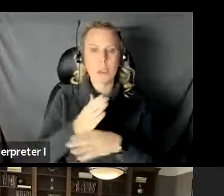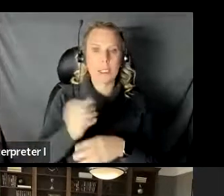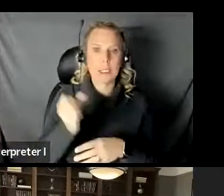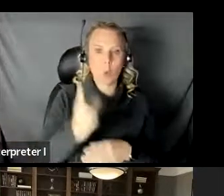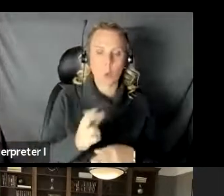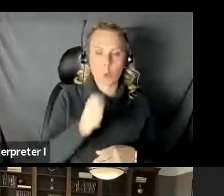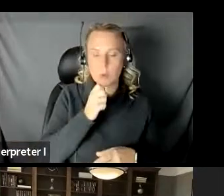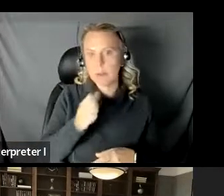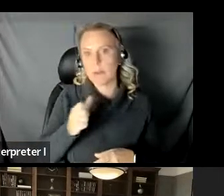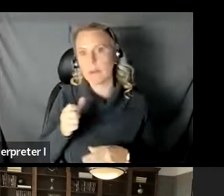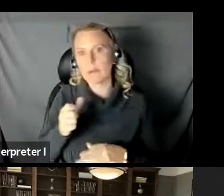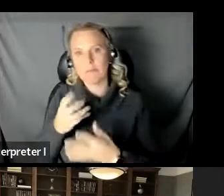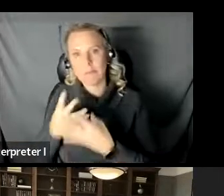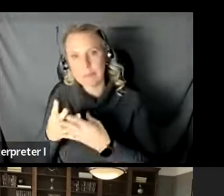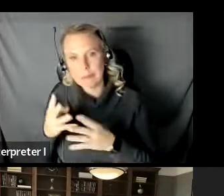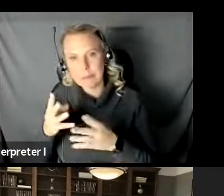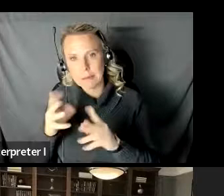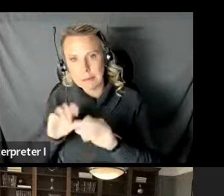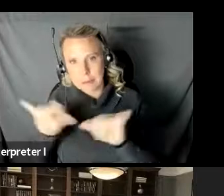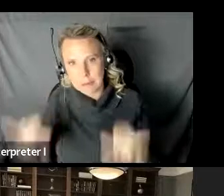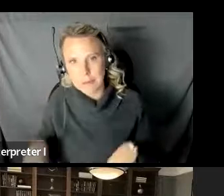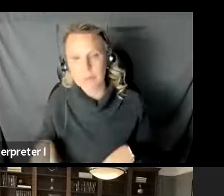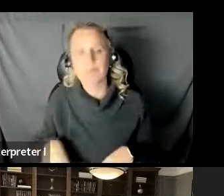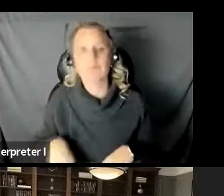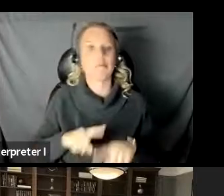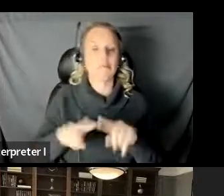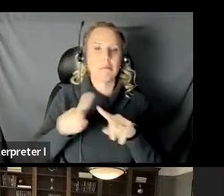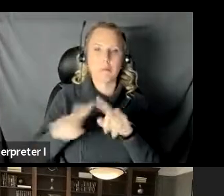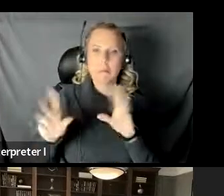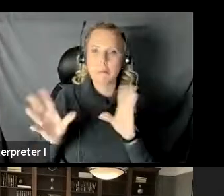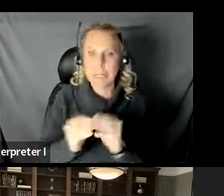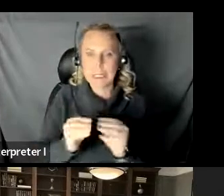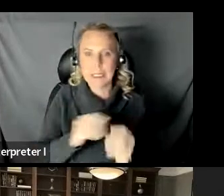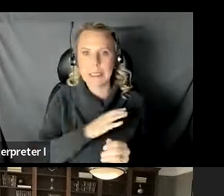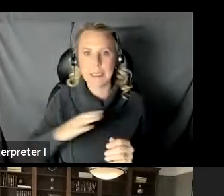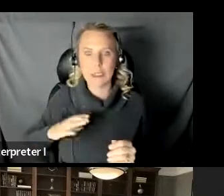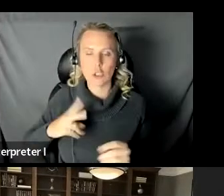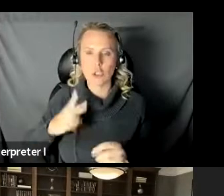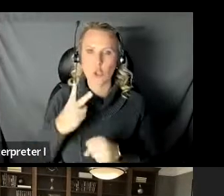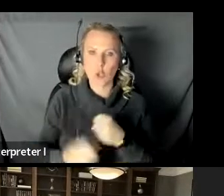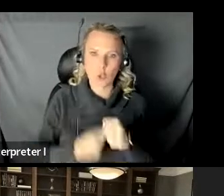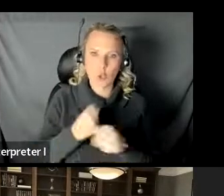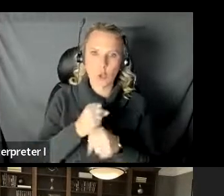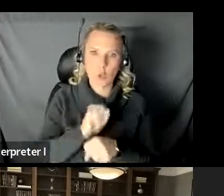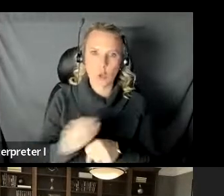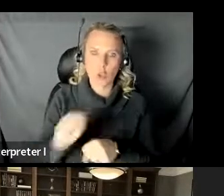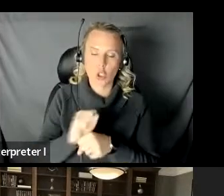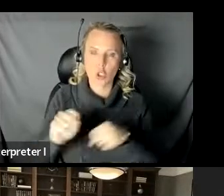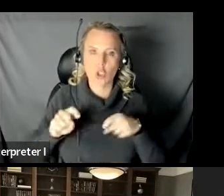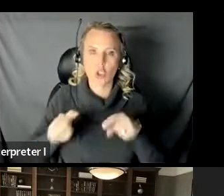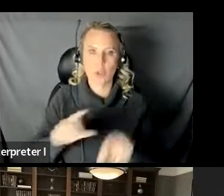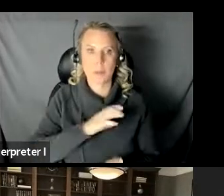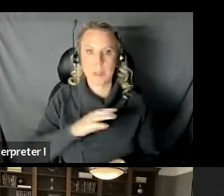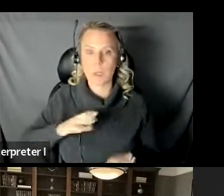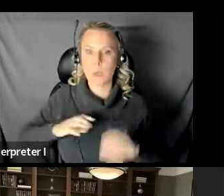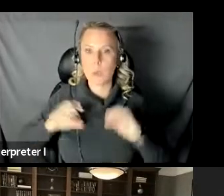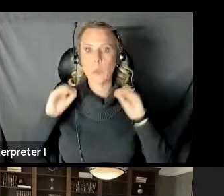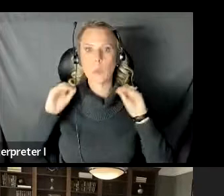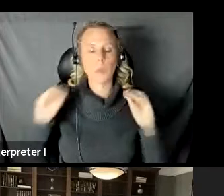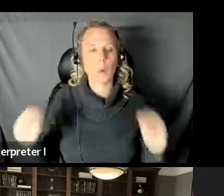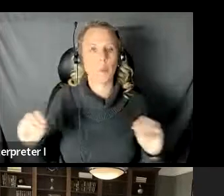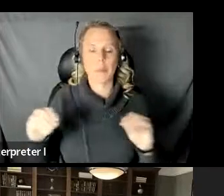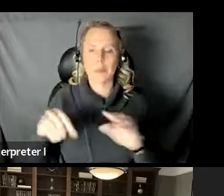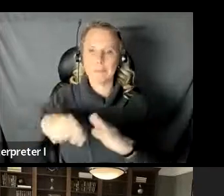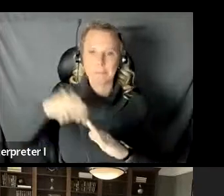3 public DC Council hearings, countless community meetings, and almost 2 years worth of work in the committee. There has not been a